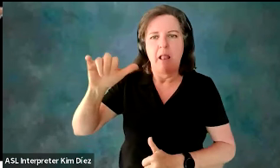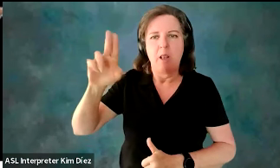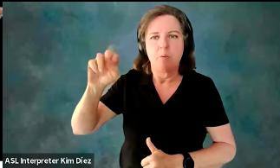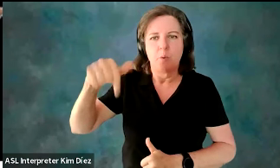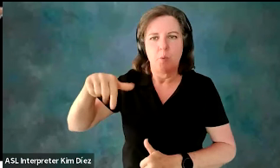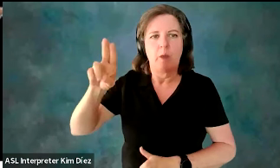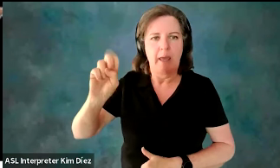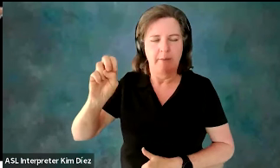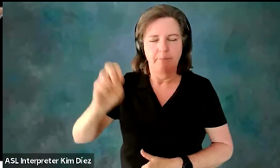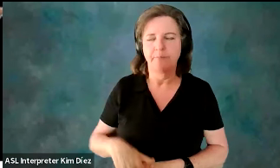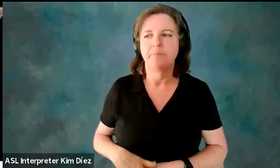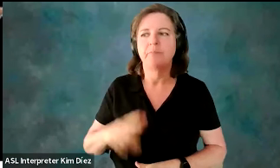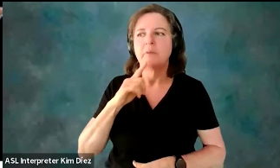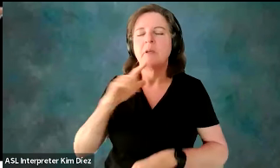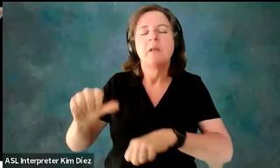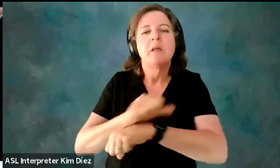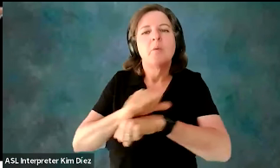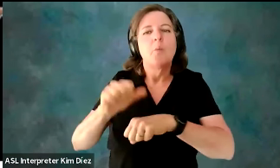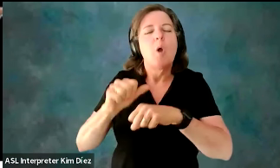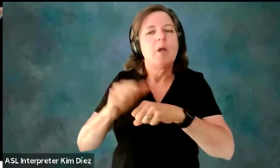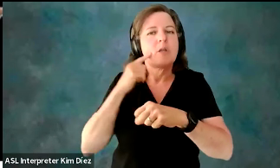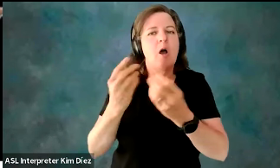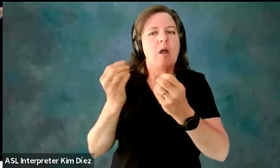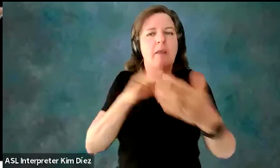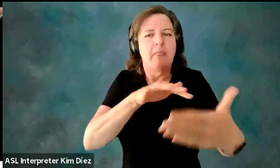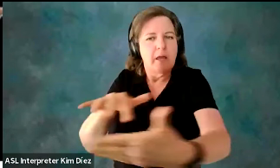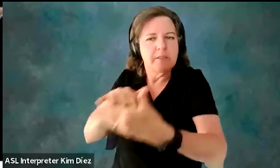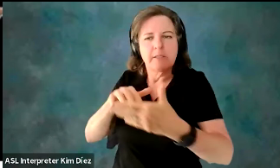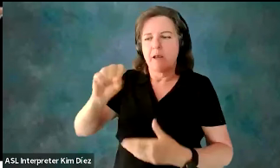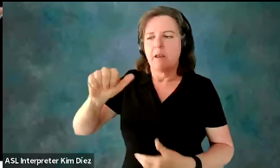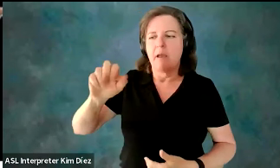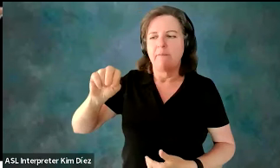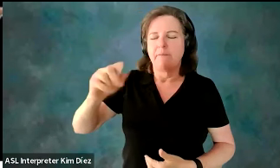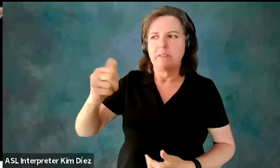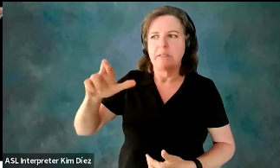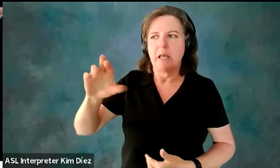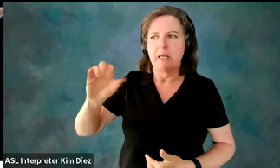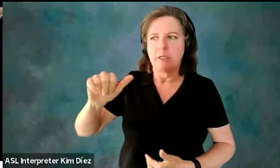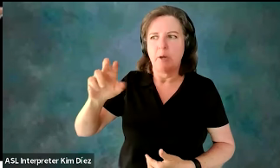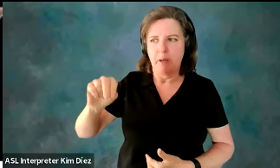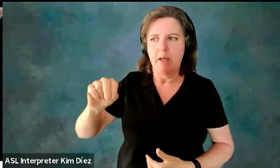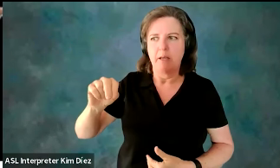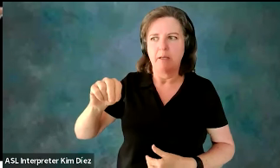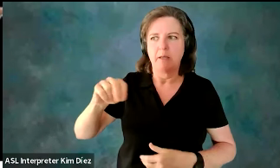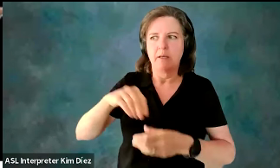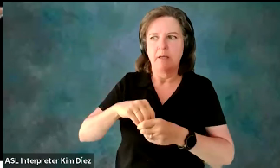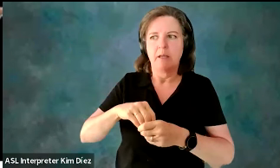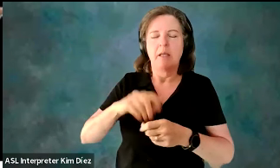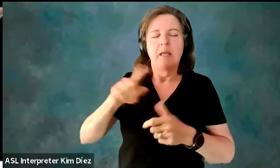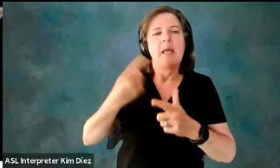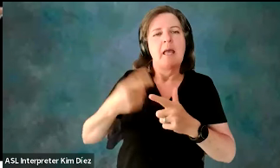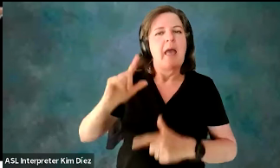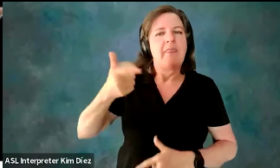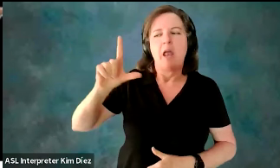Luquillo, and we worked on the soil service of San Germán, which was the last manuscript. And then